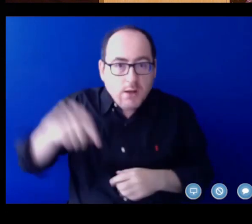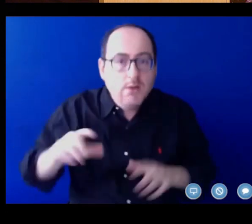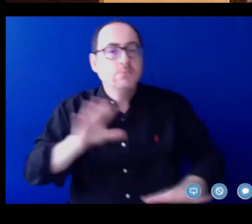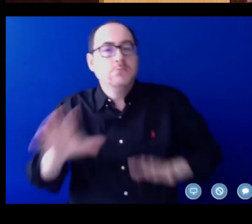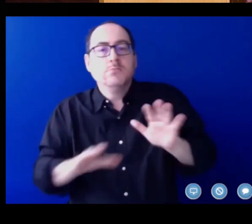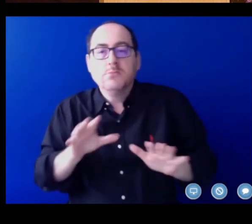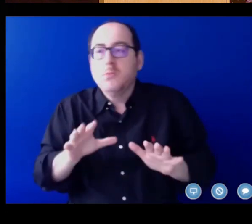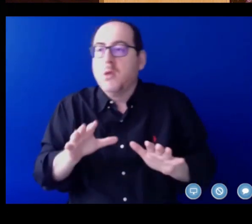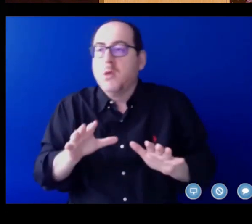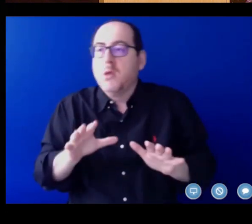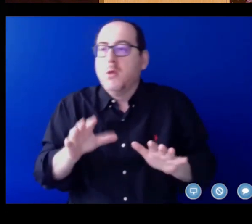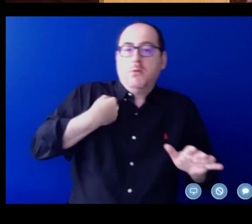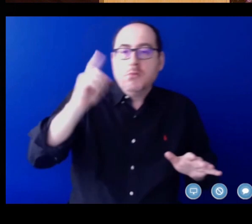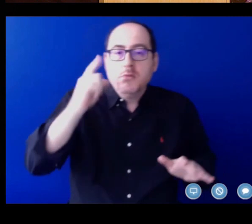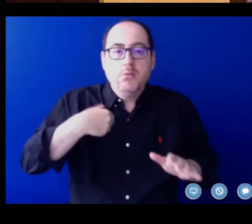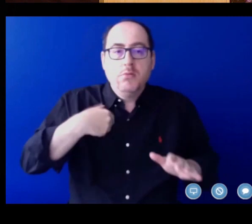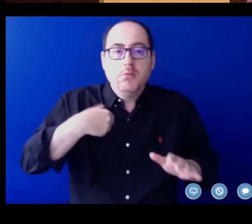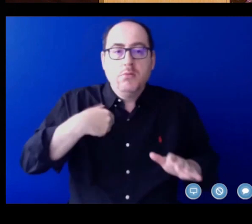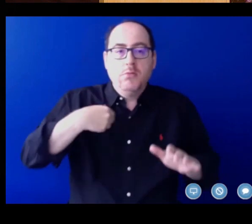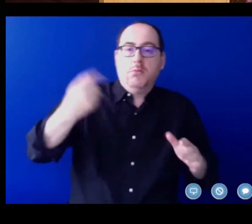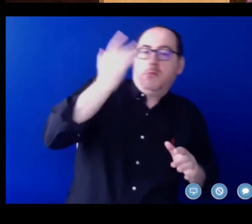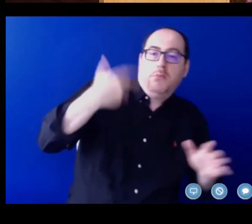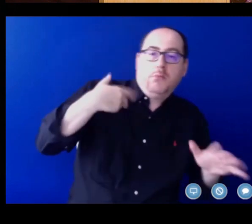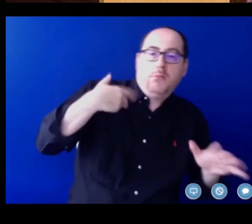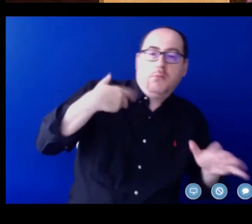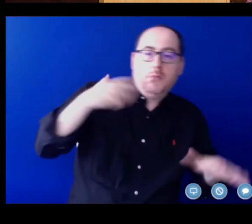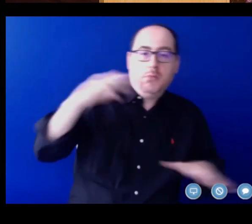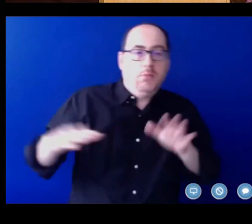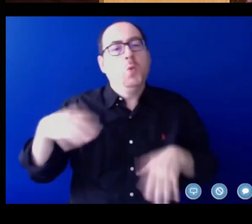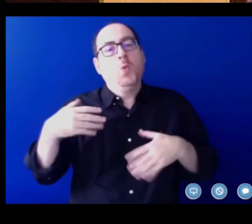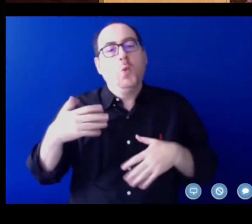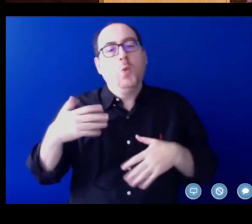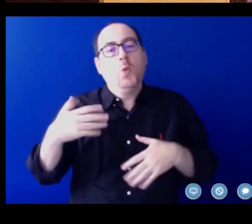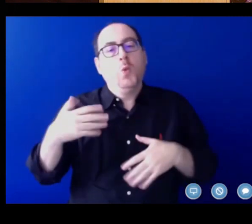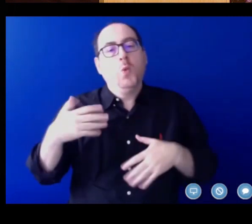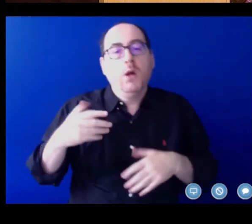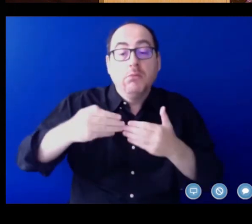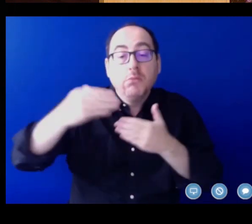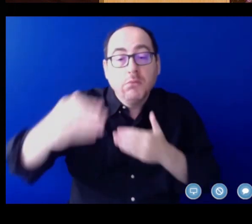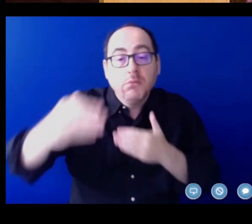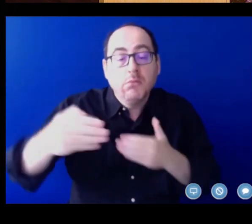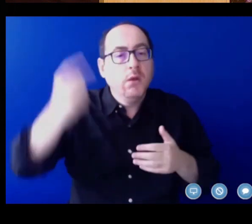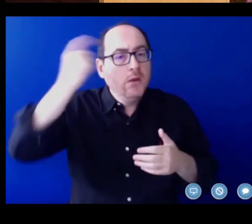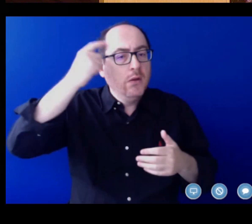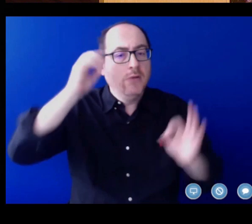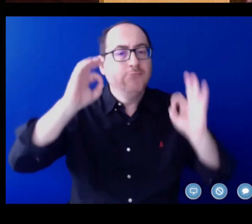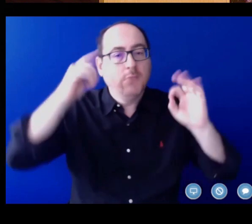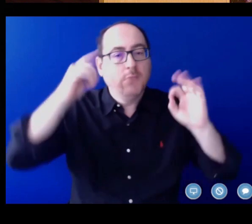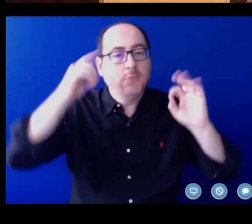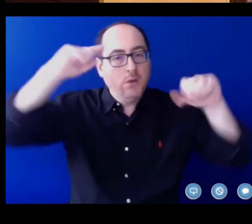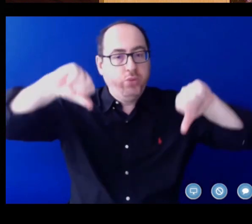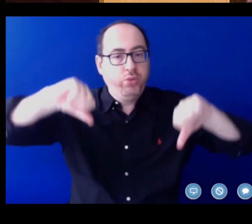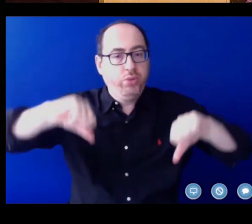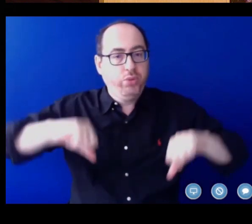of appropriate support and responsiveness by schools, the impact on education and learning can be profound. Affected students may demonstrate lack